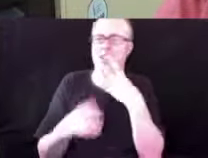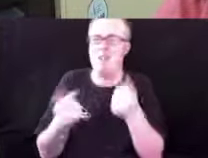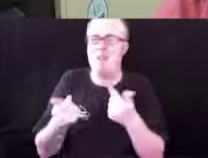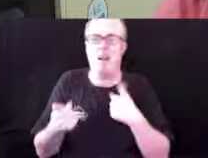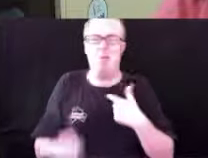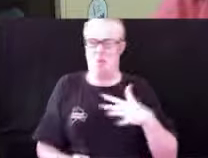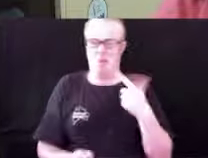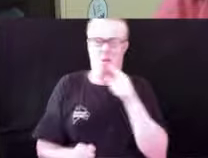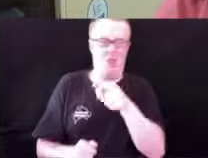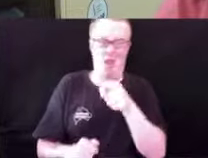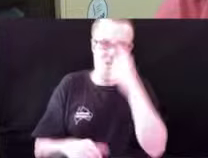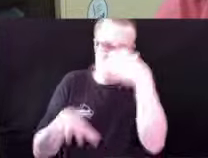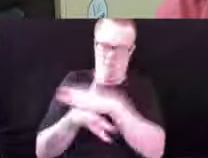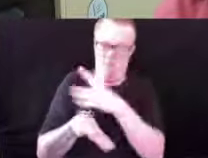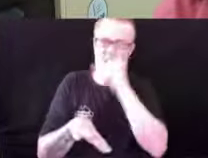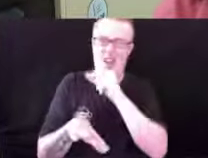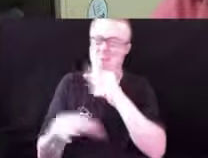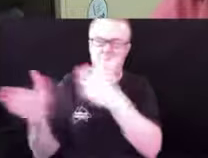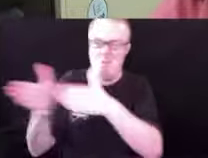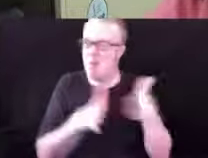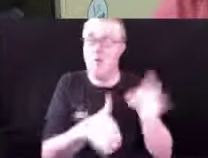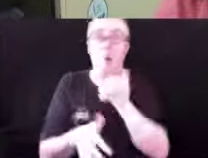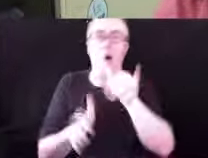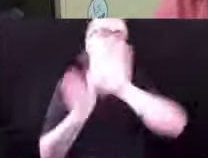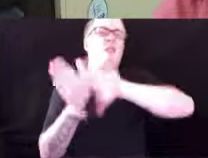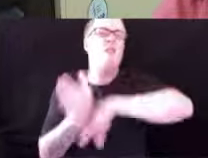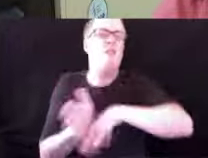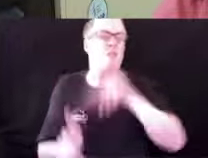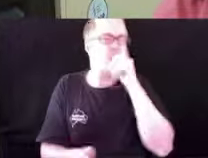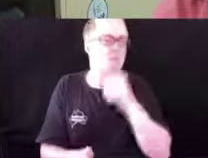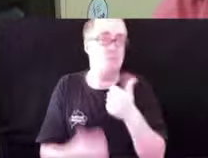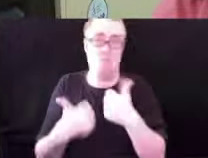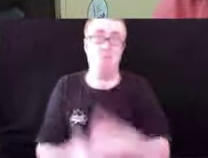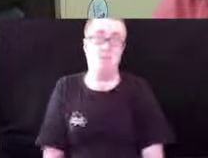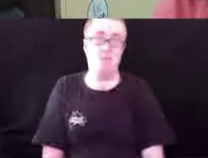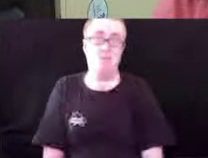give everything else the move to somewhere else or not have it on the screen at all.